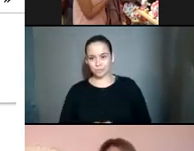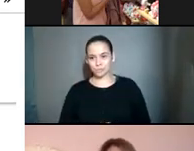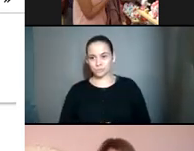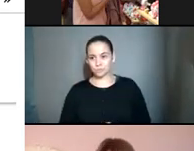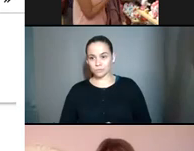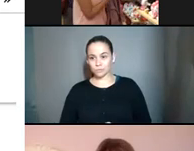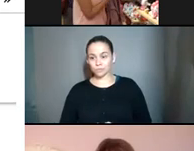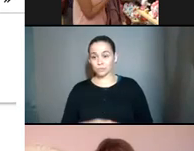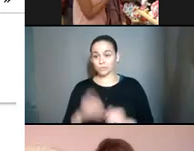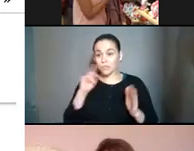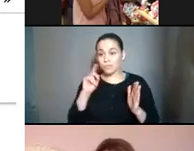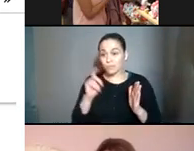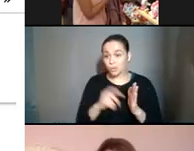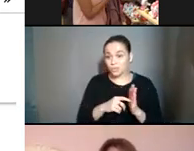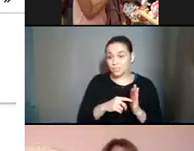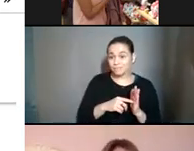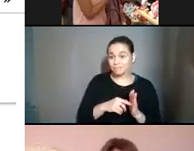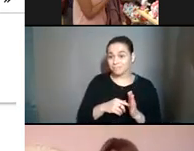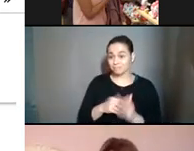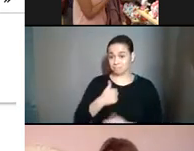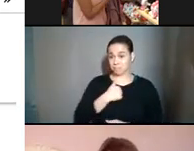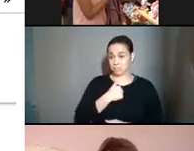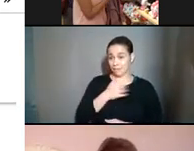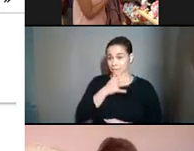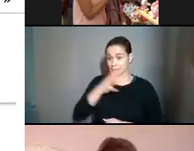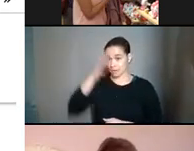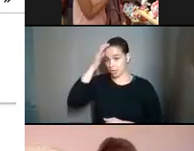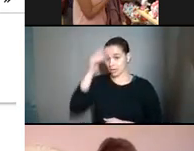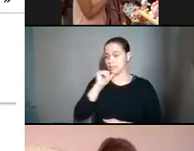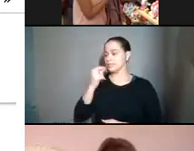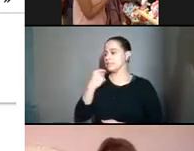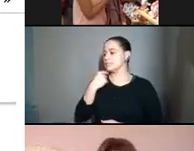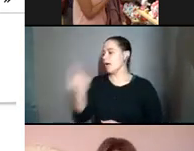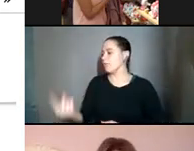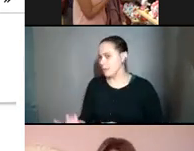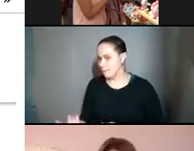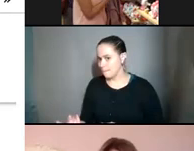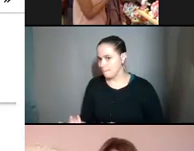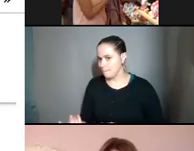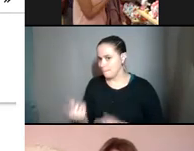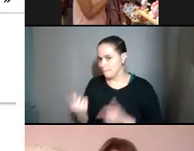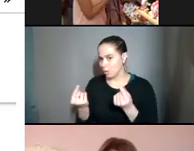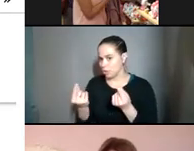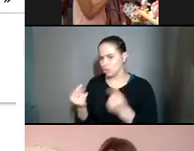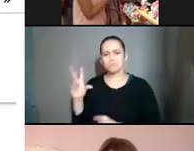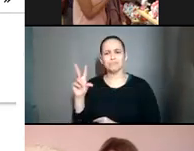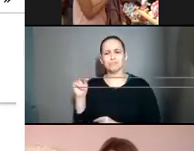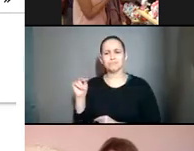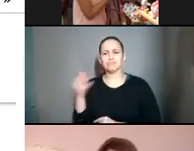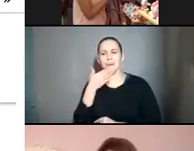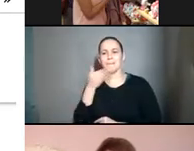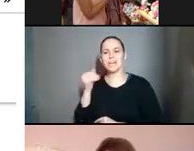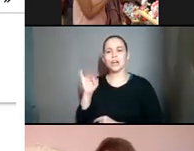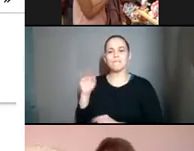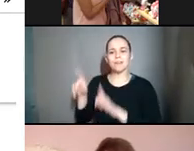Notice that as the parent, I didn't tell him what to do. I just asked questions and encouraged him to